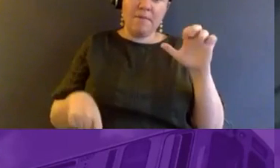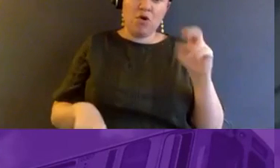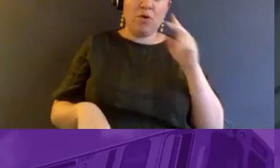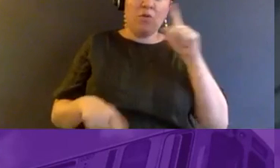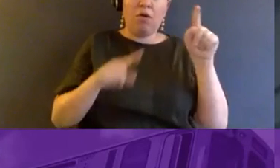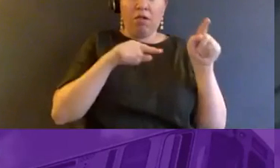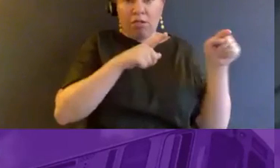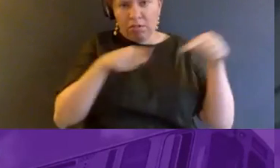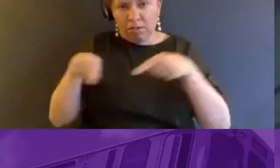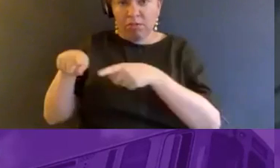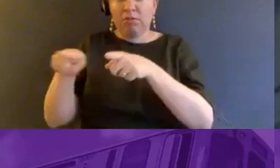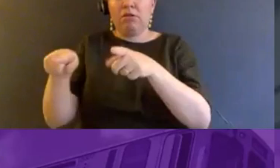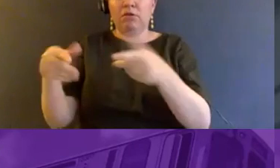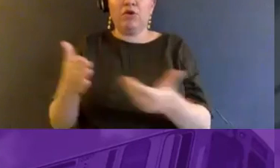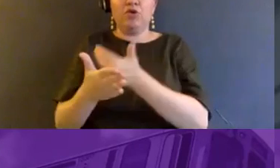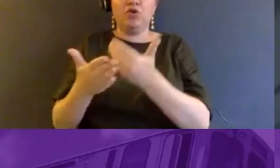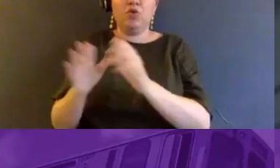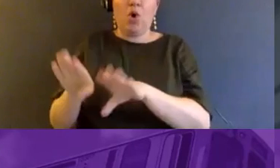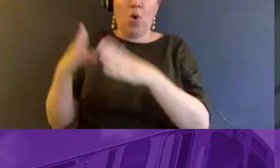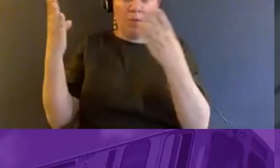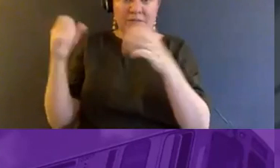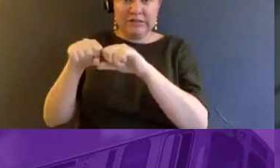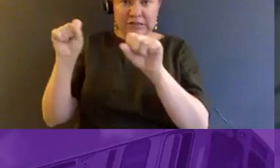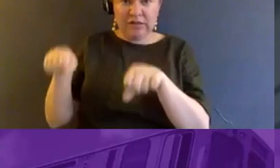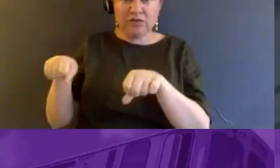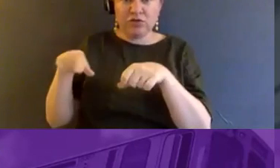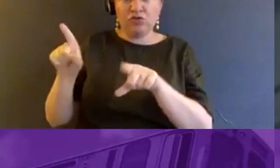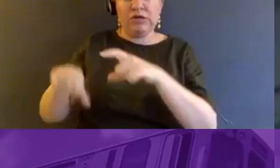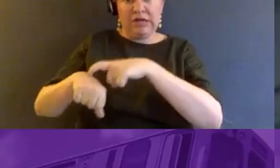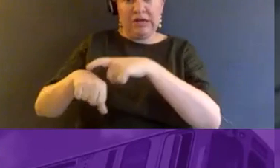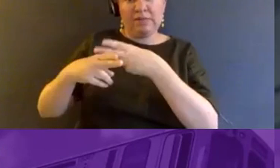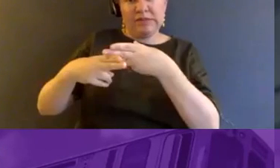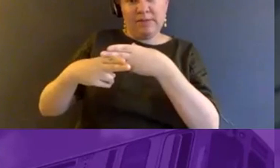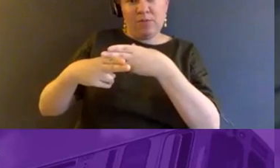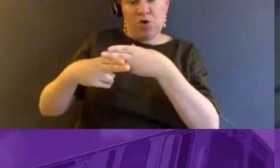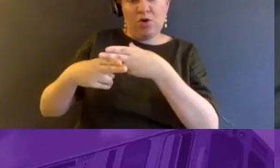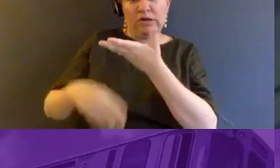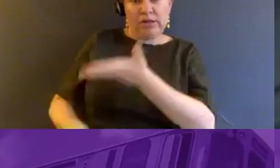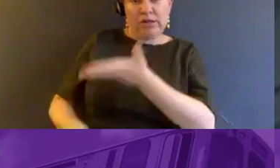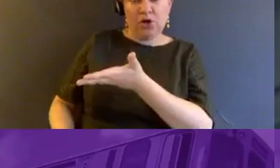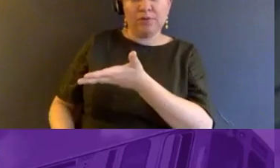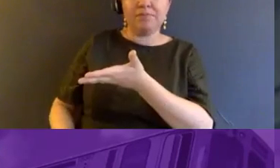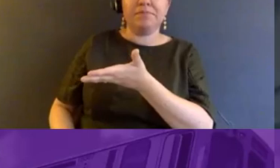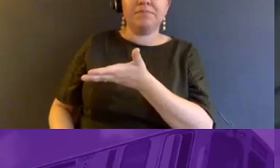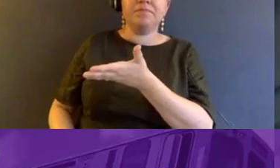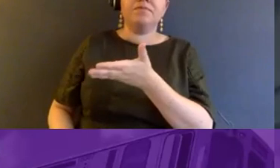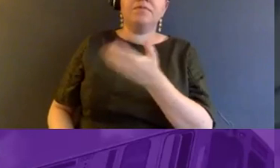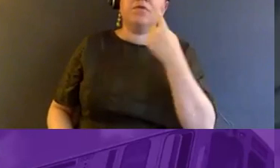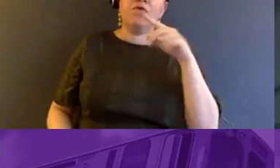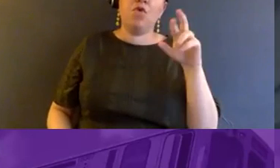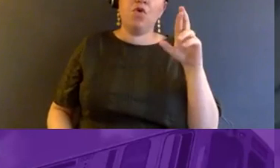stations during the time period when we're in that temporary station layout. As Chris noted, for rail